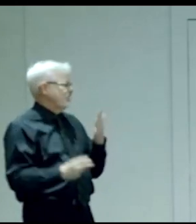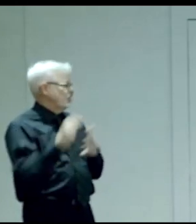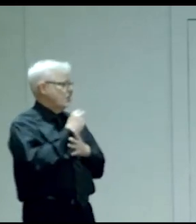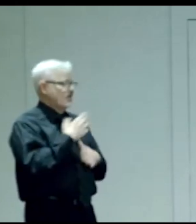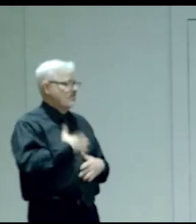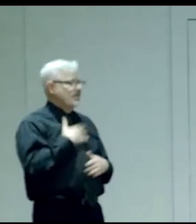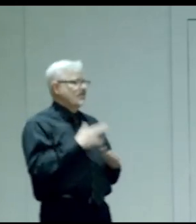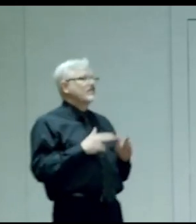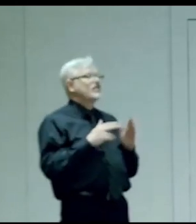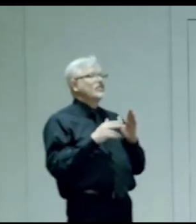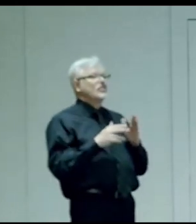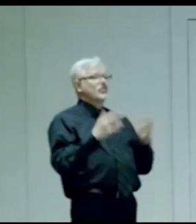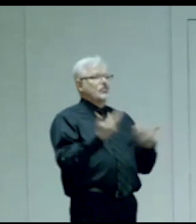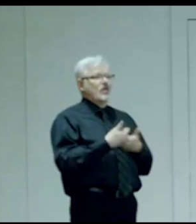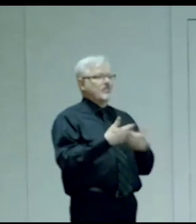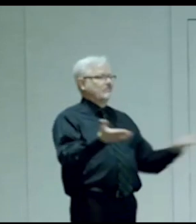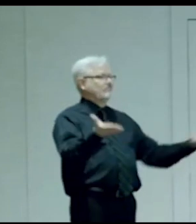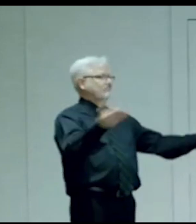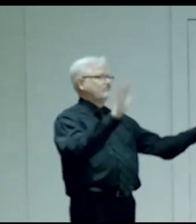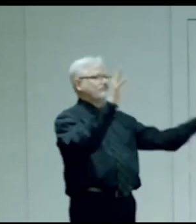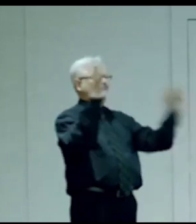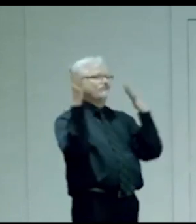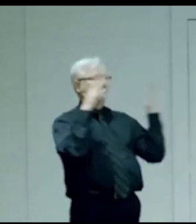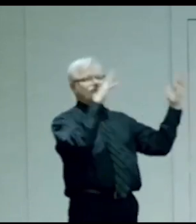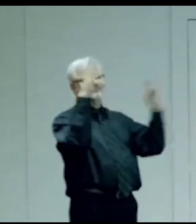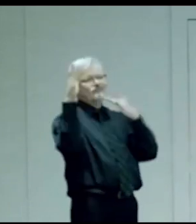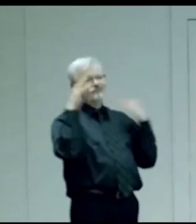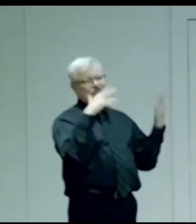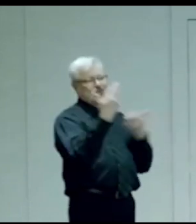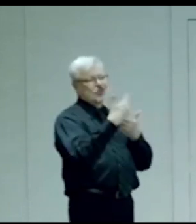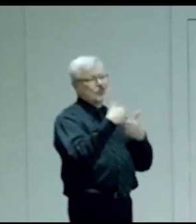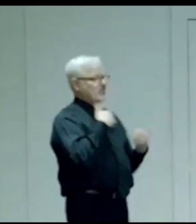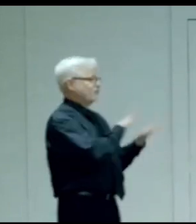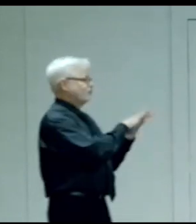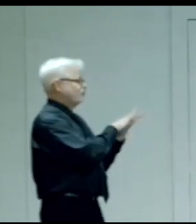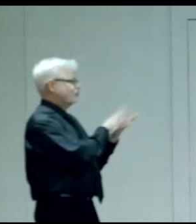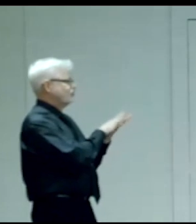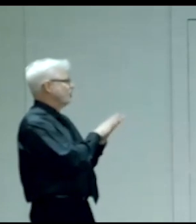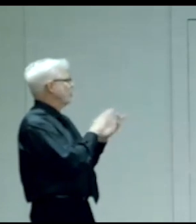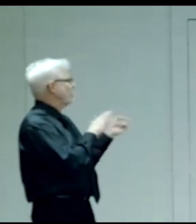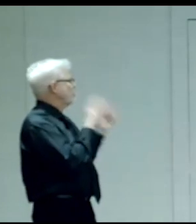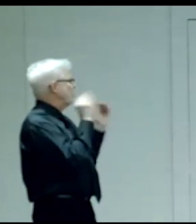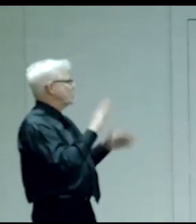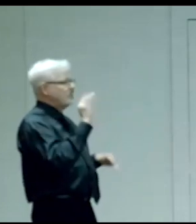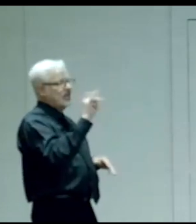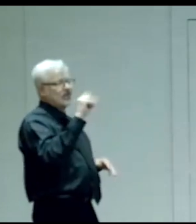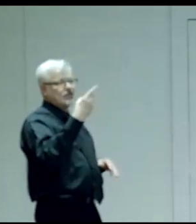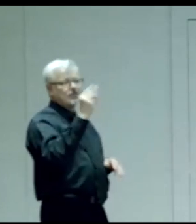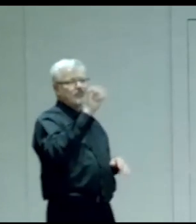Please join me in welcoming the recipient of the 2022 Distinguished Contributions to Research in Education Award, Professor Bill